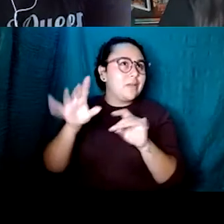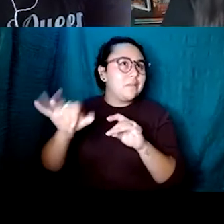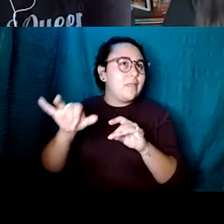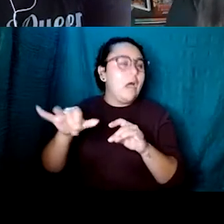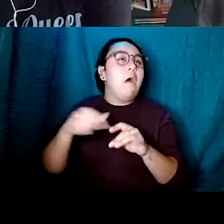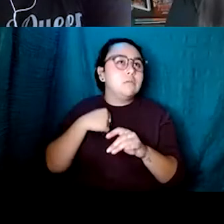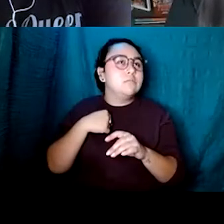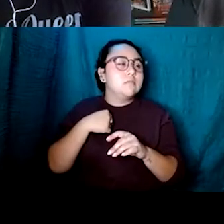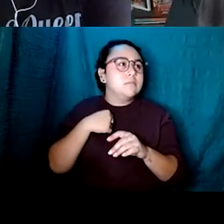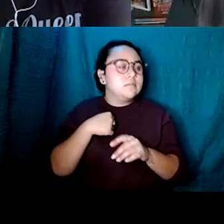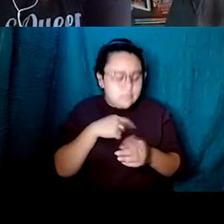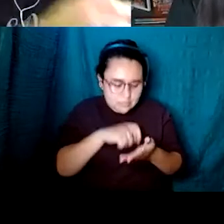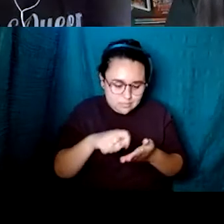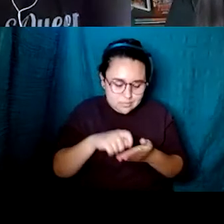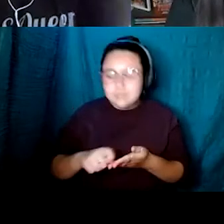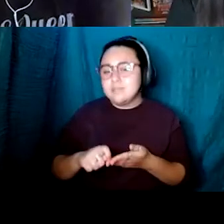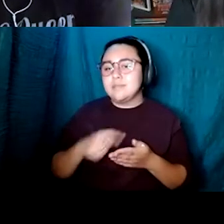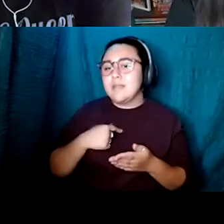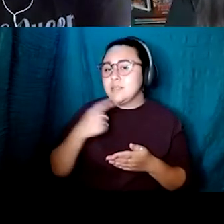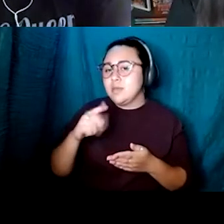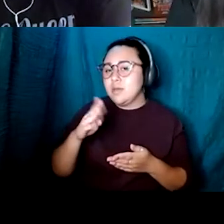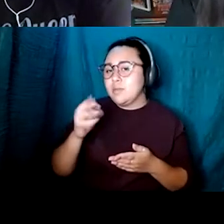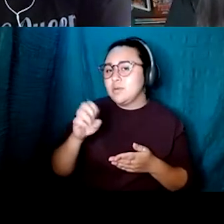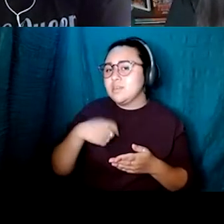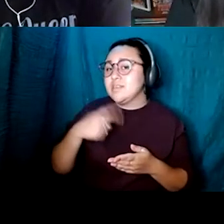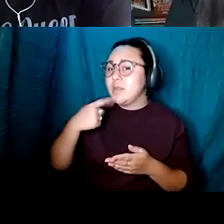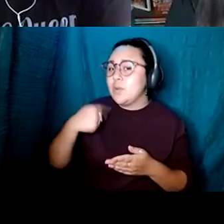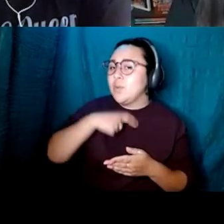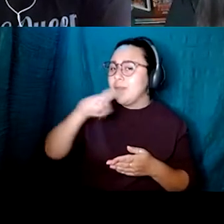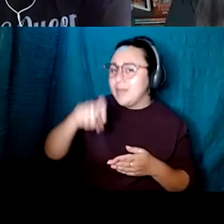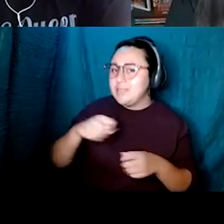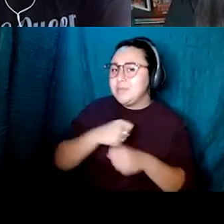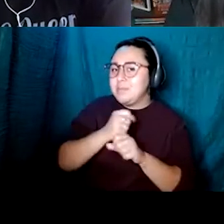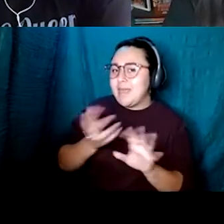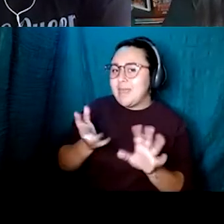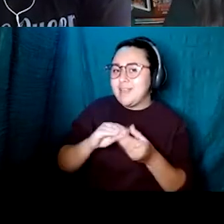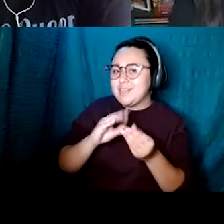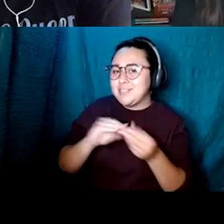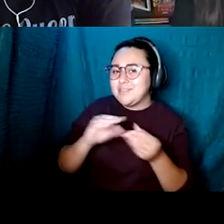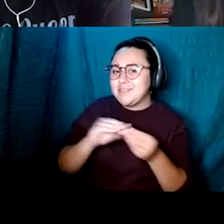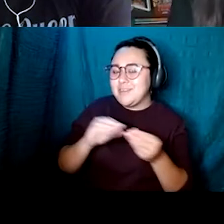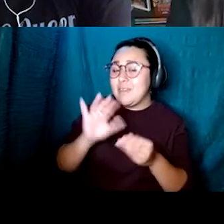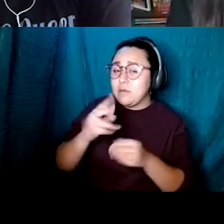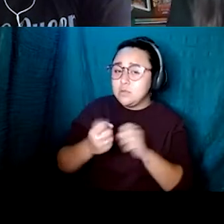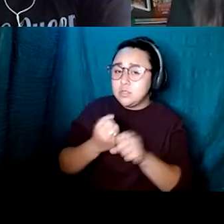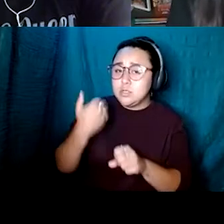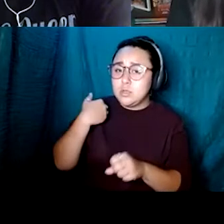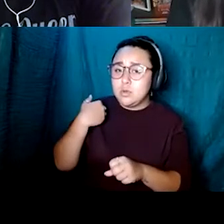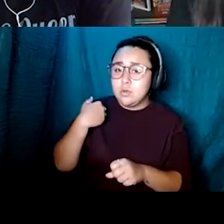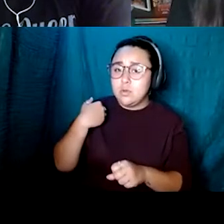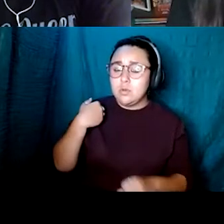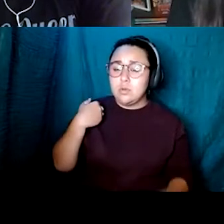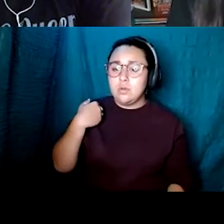said to Bruce, you know, we need to do an anthology. Let's do it. And that was, you know, 2 years ago.